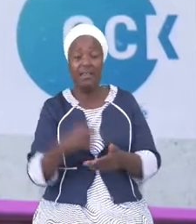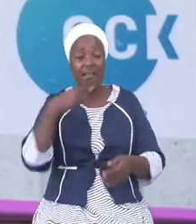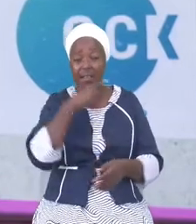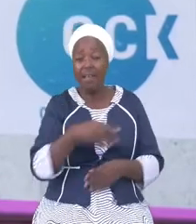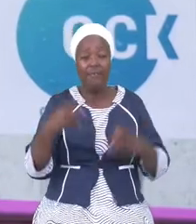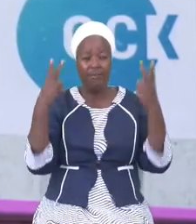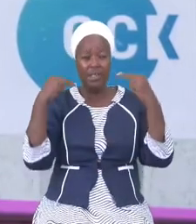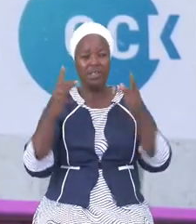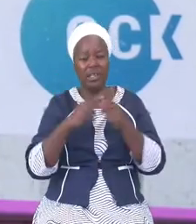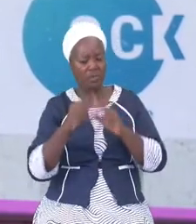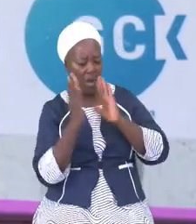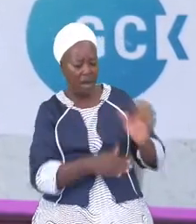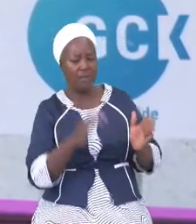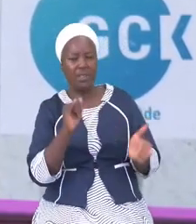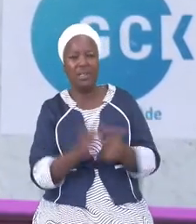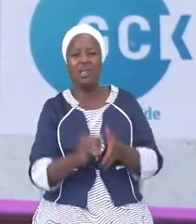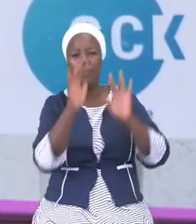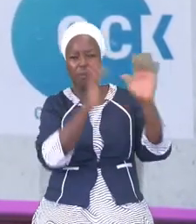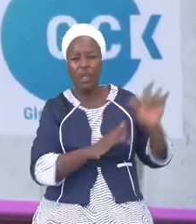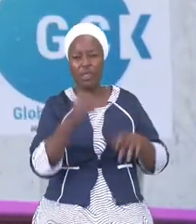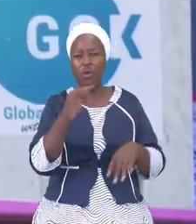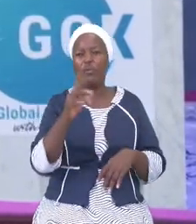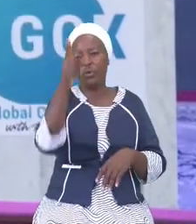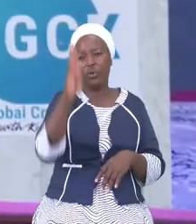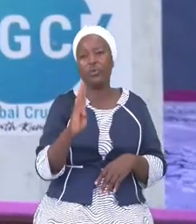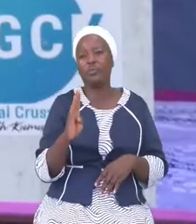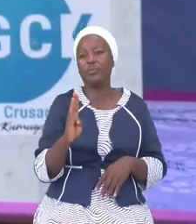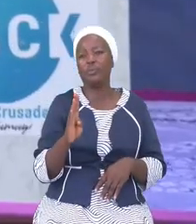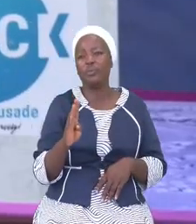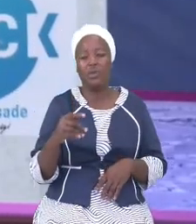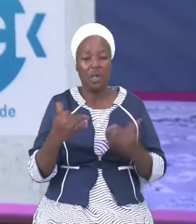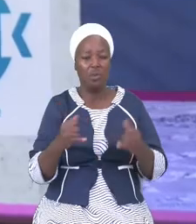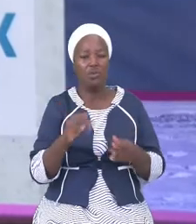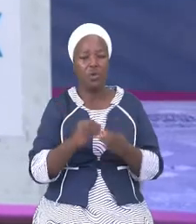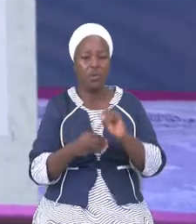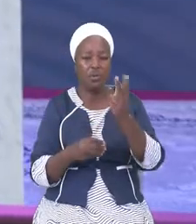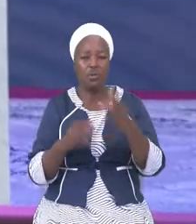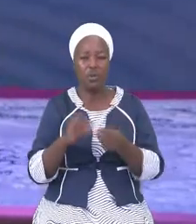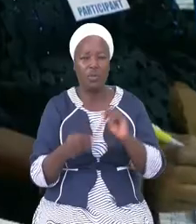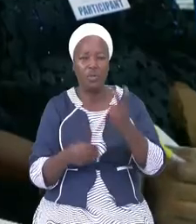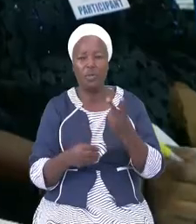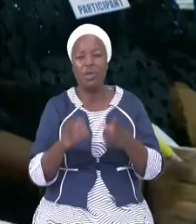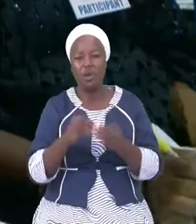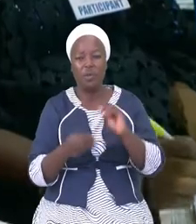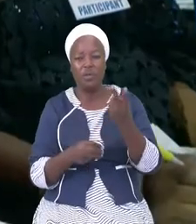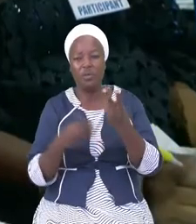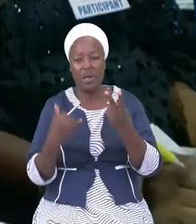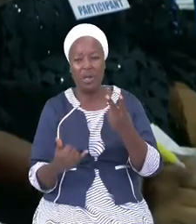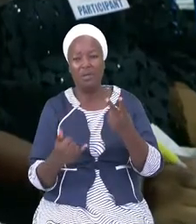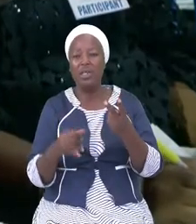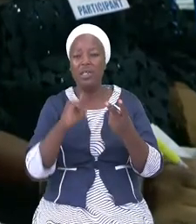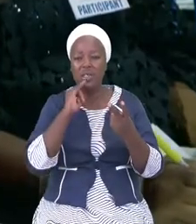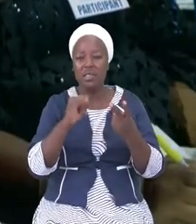we forsake that mercy of God. We're coming to number two there. Number two is